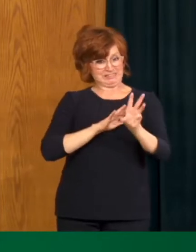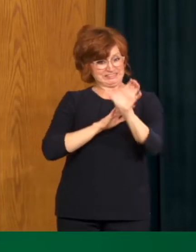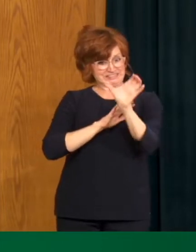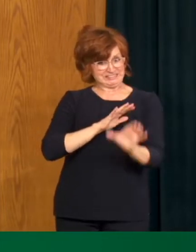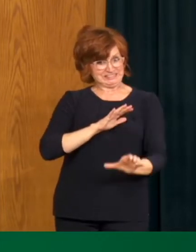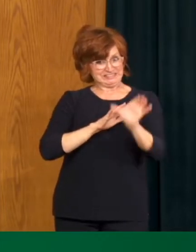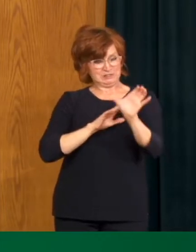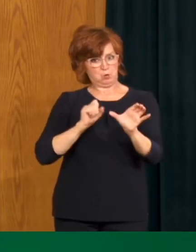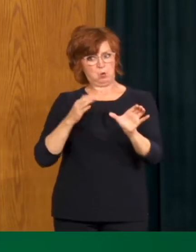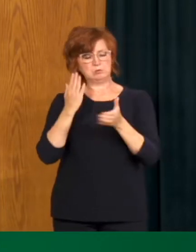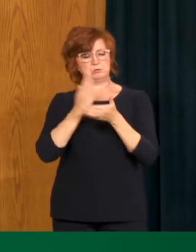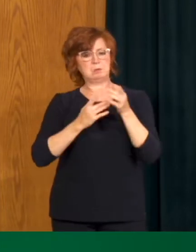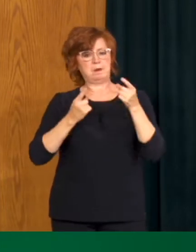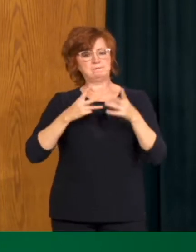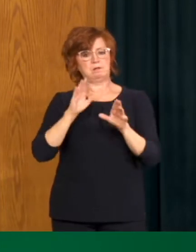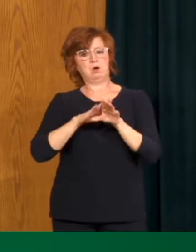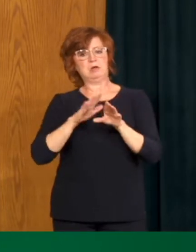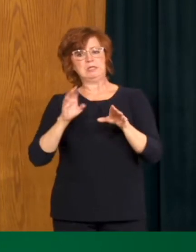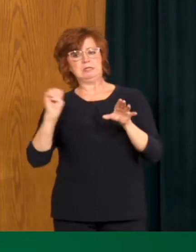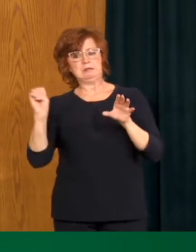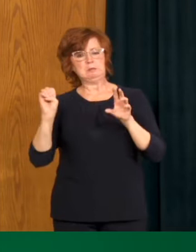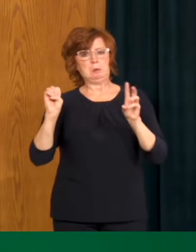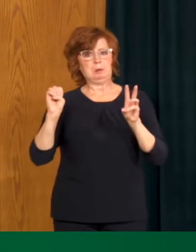Specifically to do with this